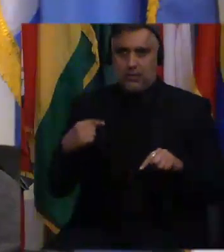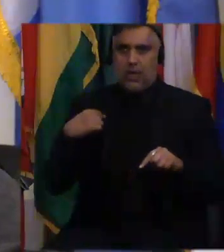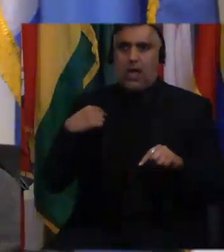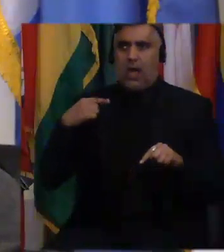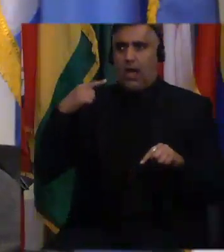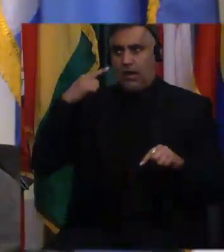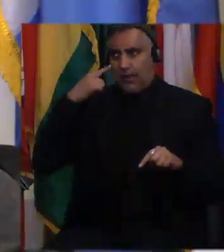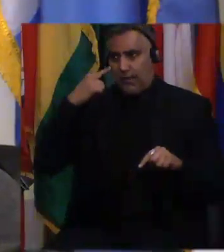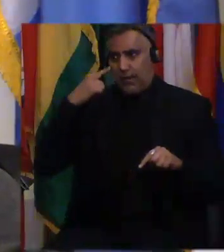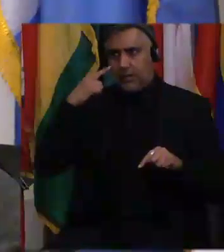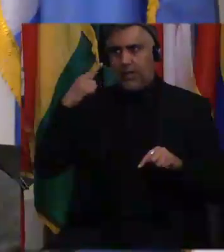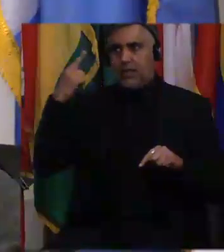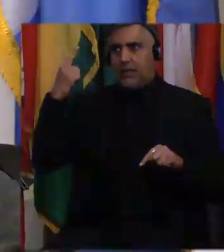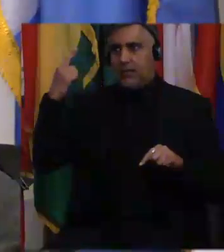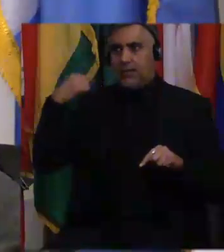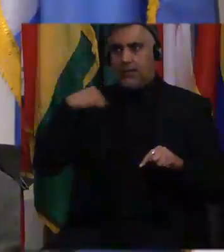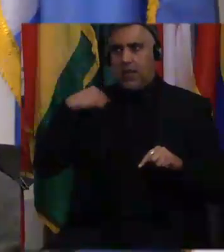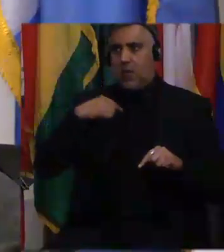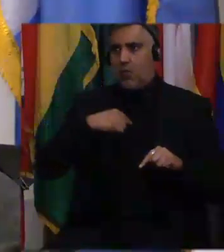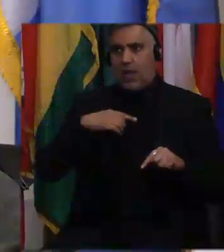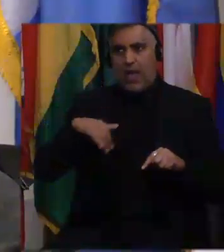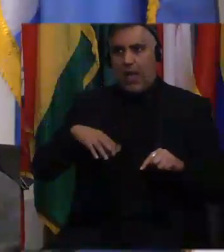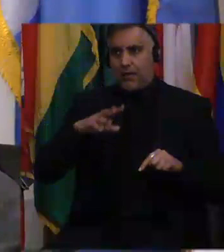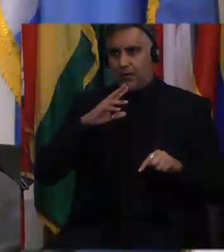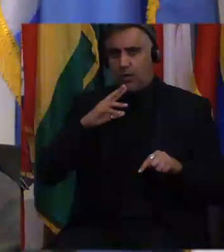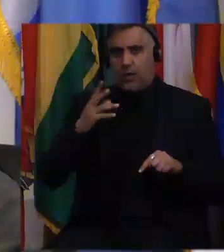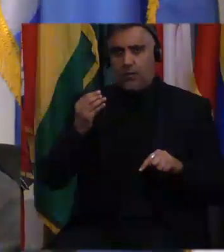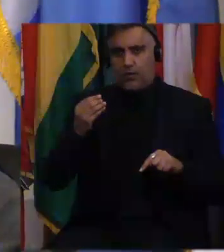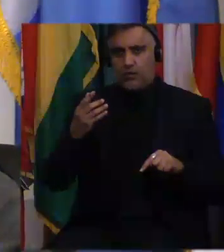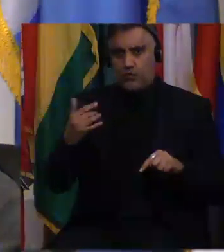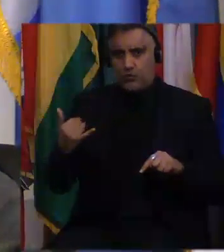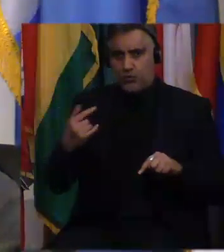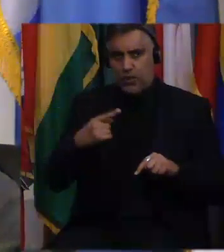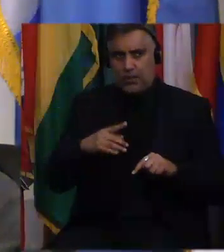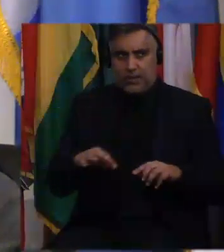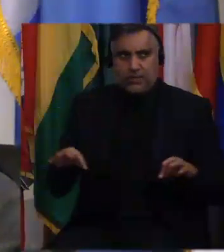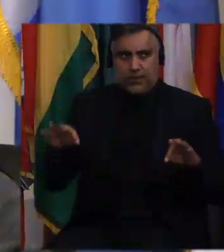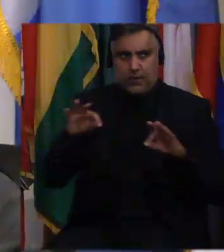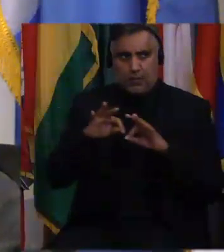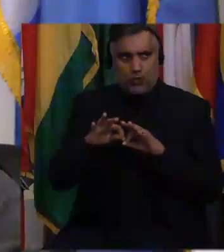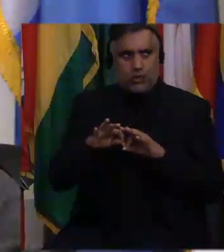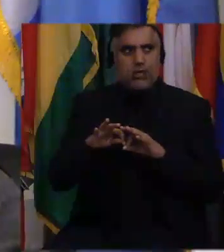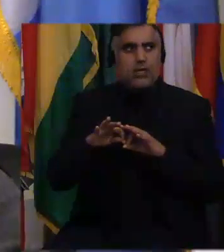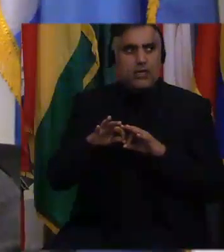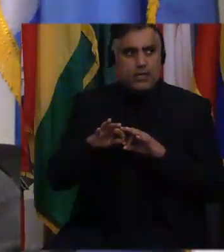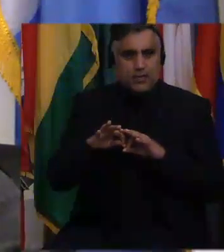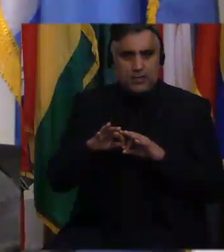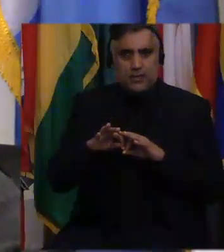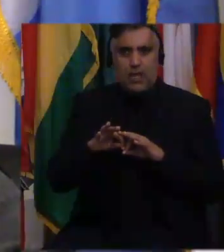think something that we have not spoken very much today but is very important is that